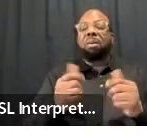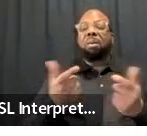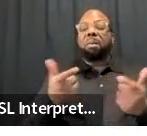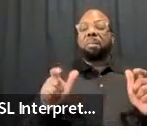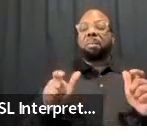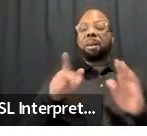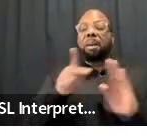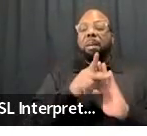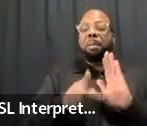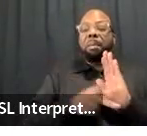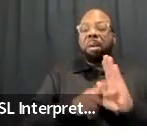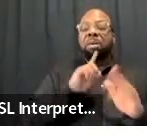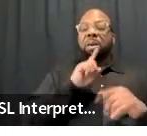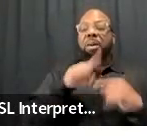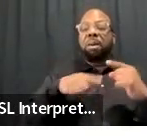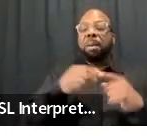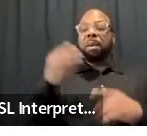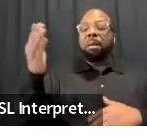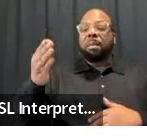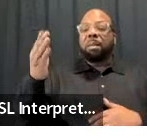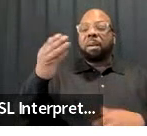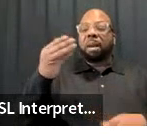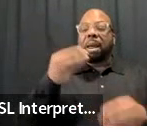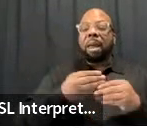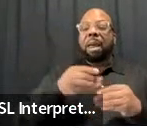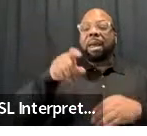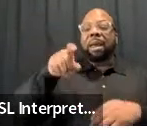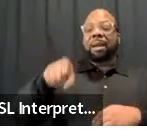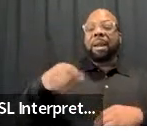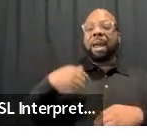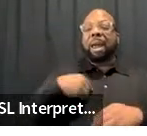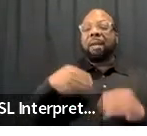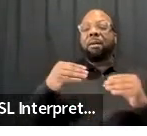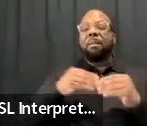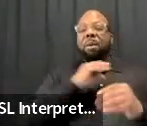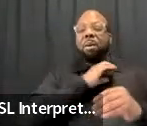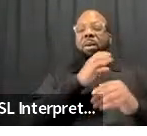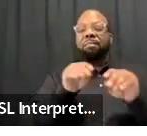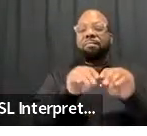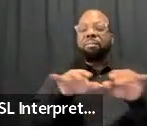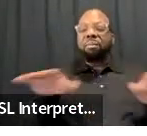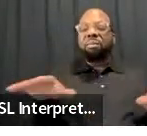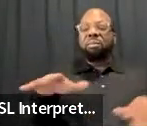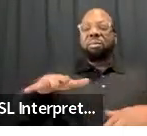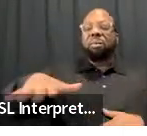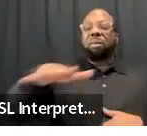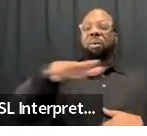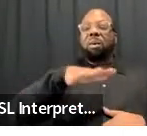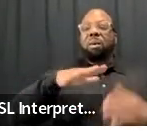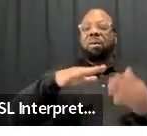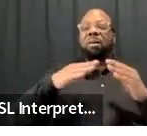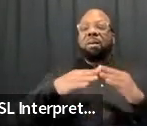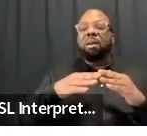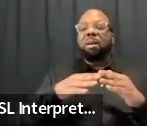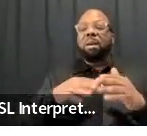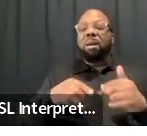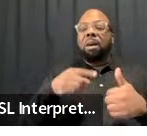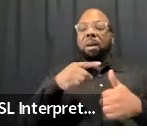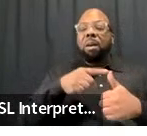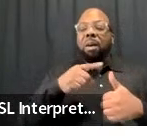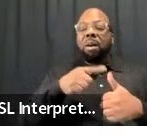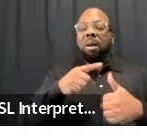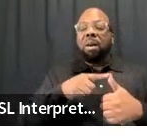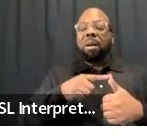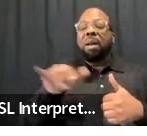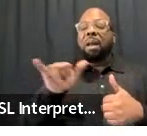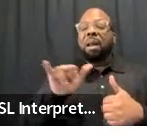I talked about in the presentation include the need to have a lot more distributed energy resources across the city. That includes in homes like